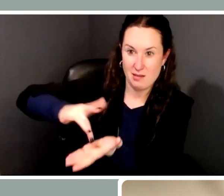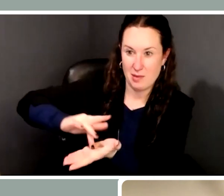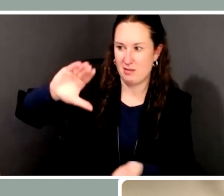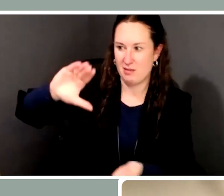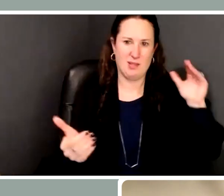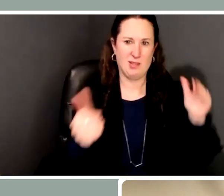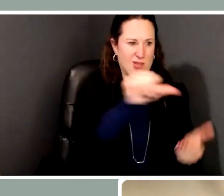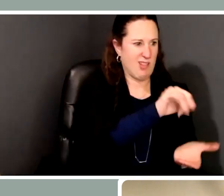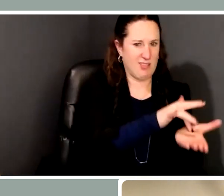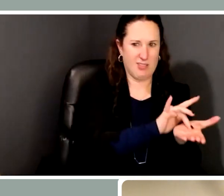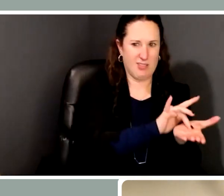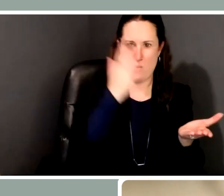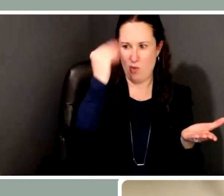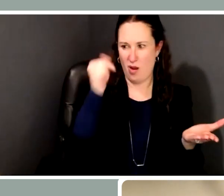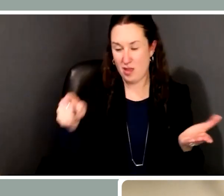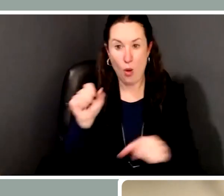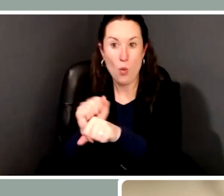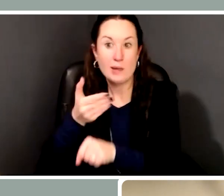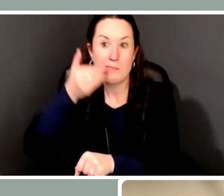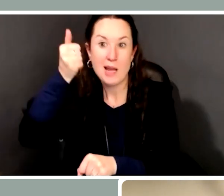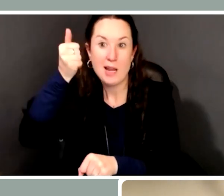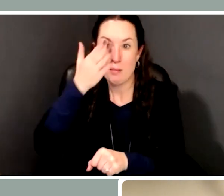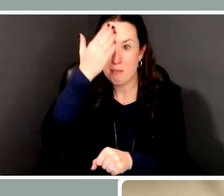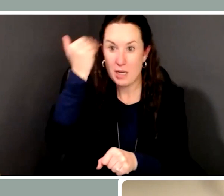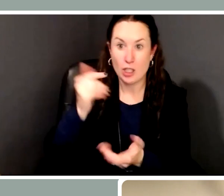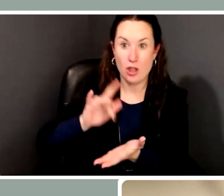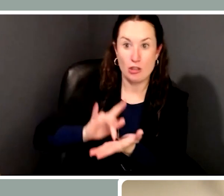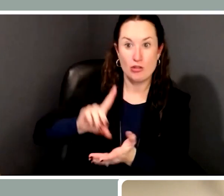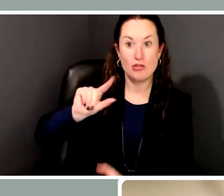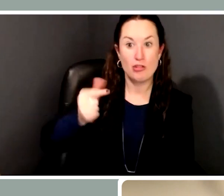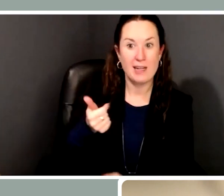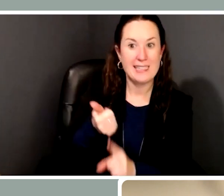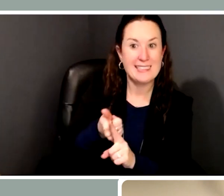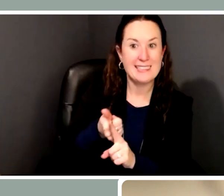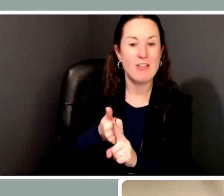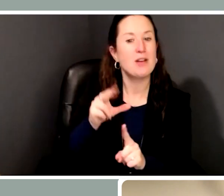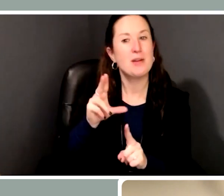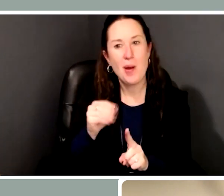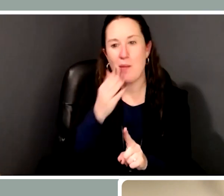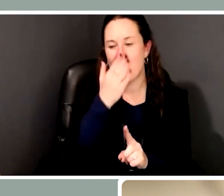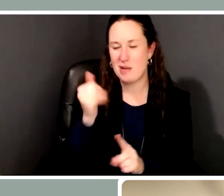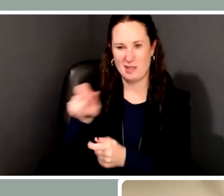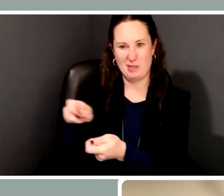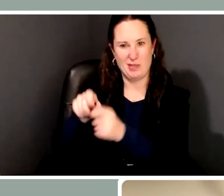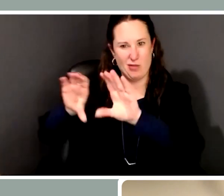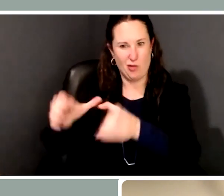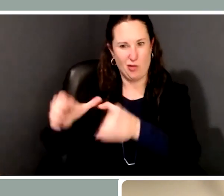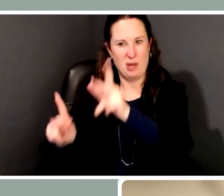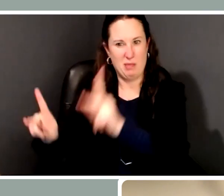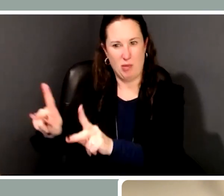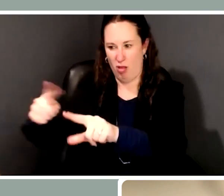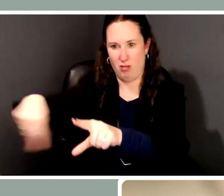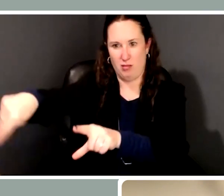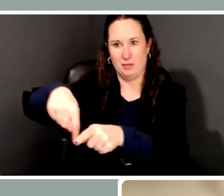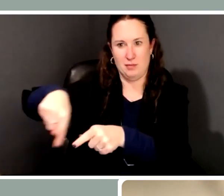one of the drugs work better might have nothing to do with the drug, but because they were selecting a certain group of people to give it to. So you have to get